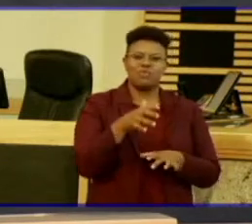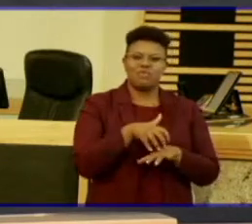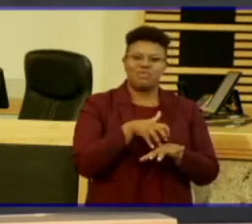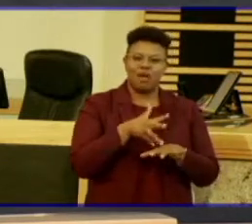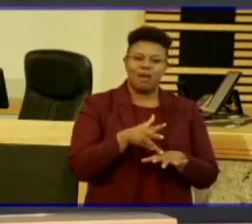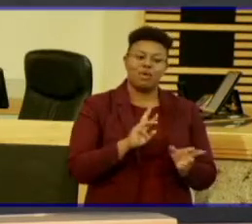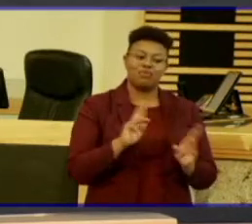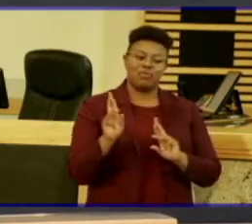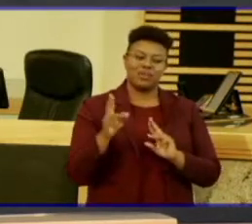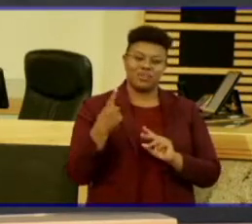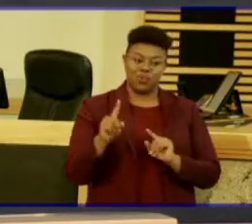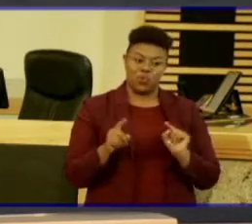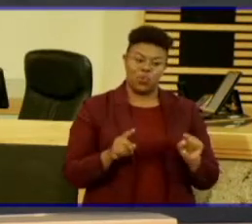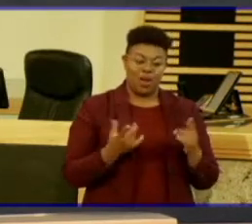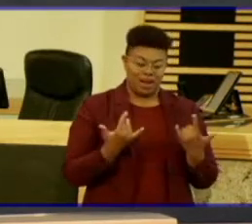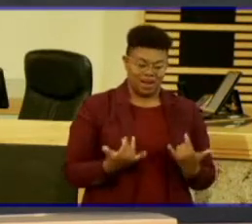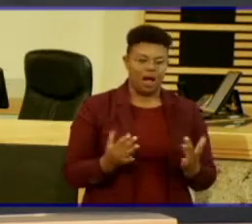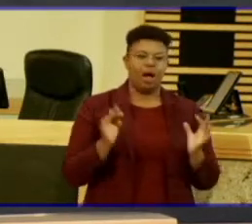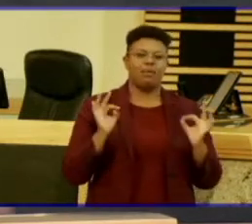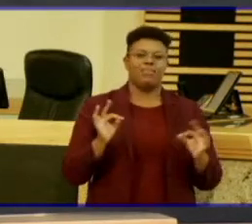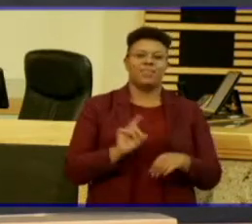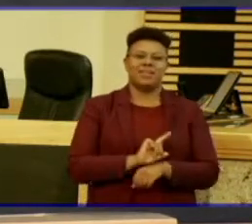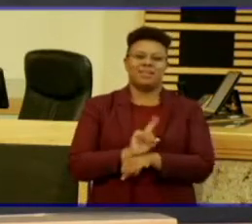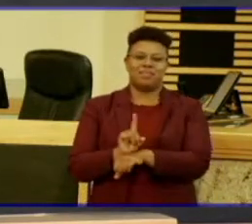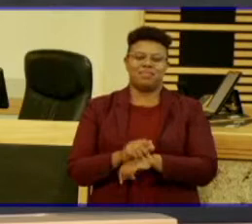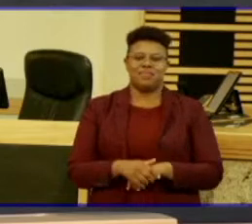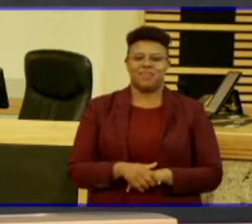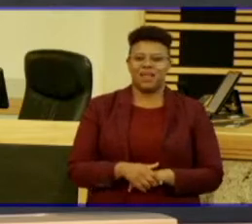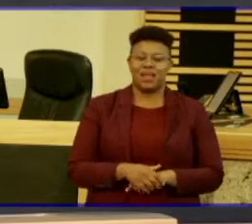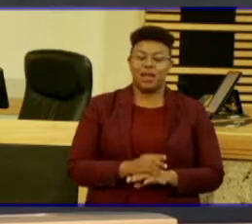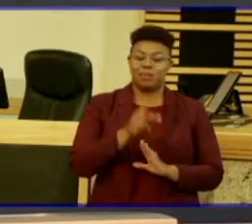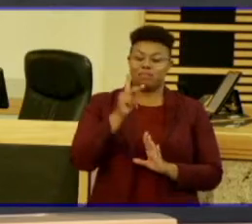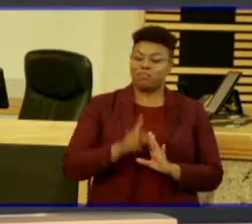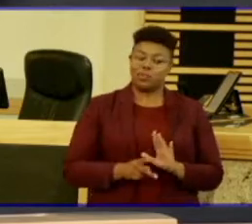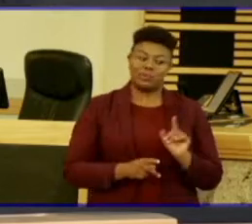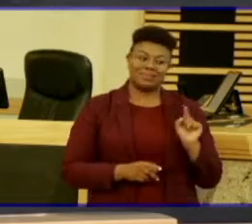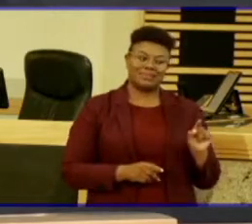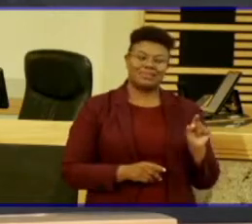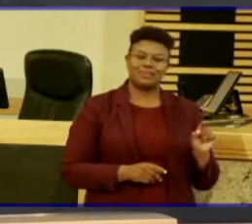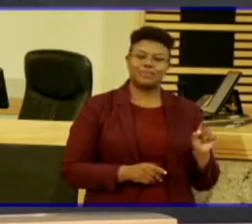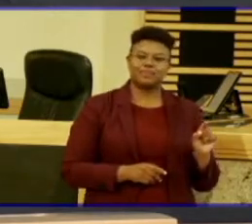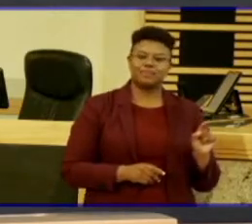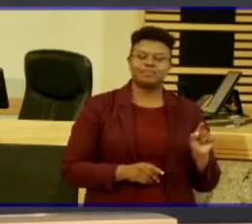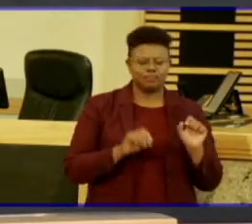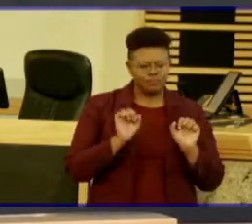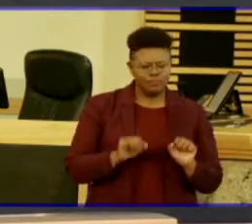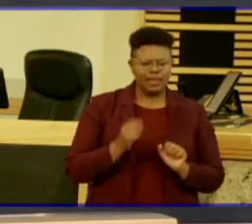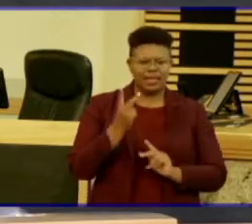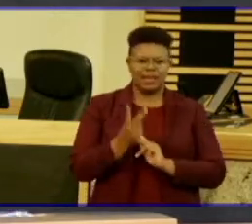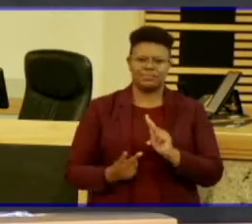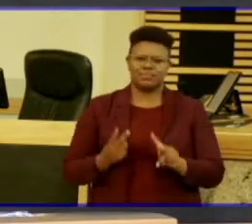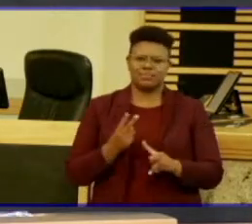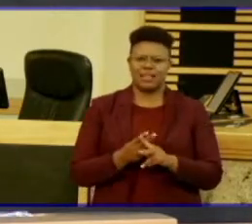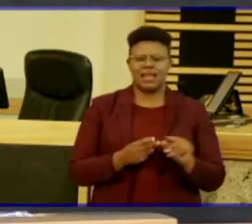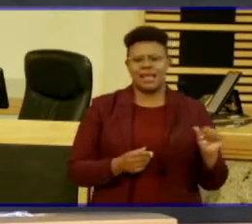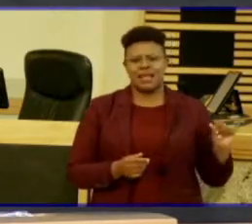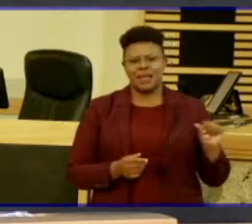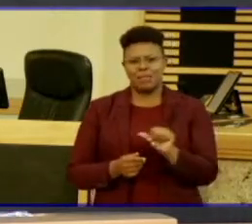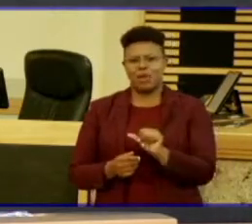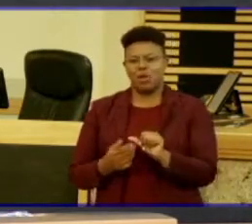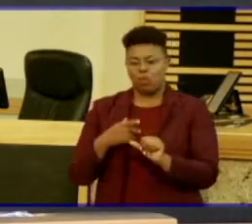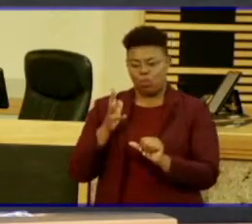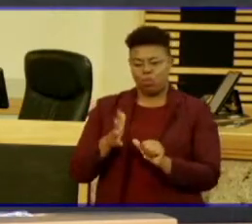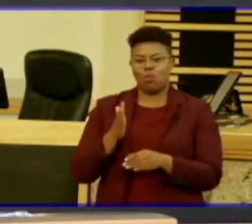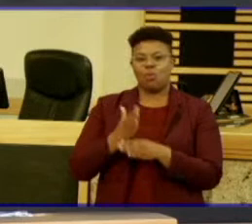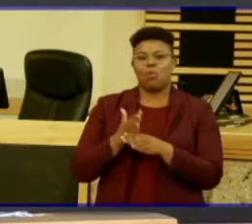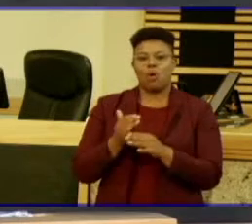yona. Sicinga bakufike ixesha lokuba la project ngoku iphinde ibuyiselwe. Sizawusebenza ke